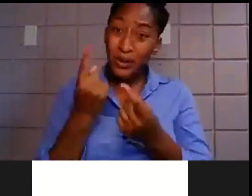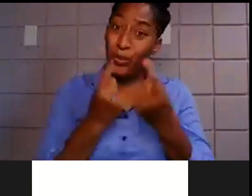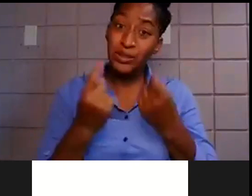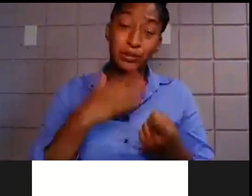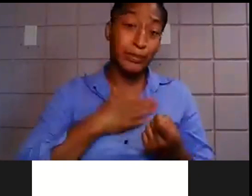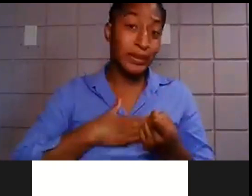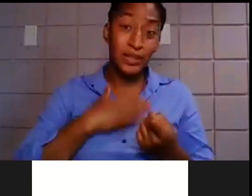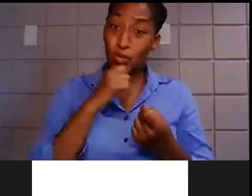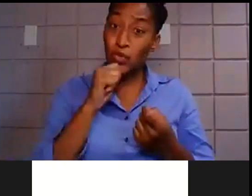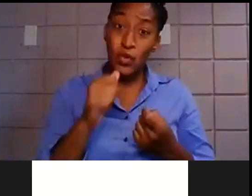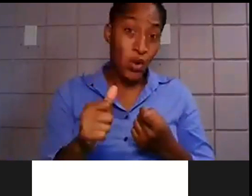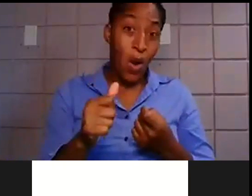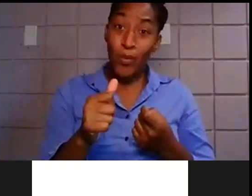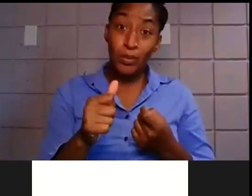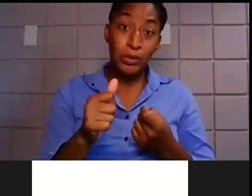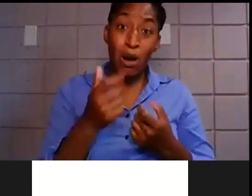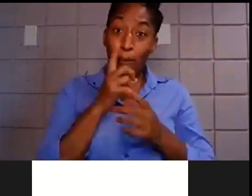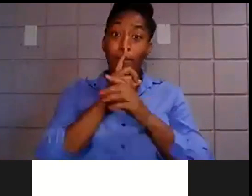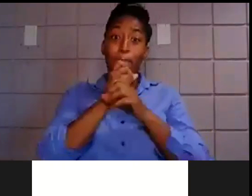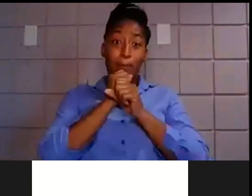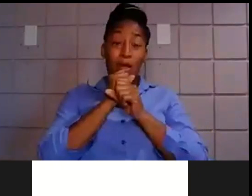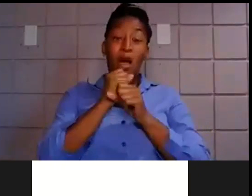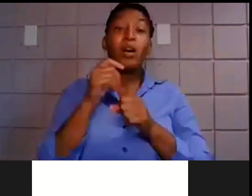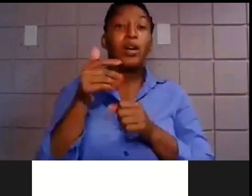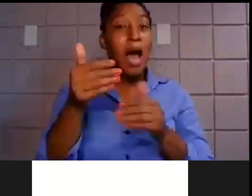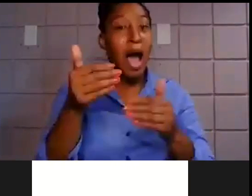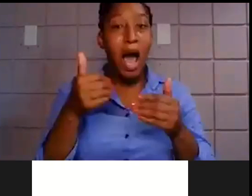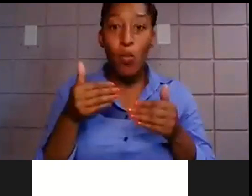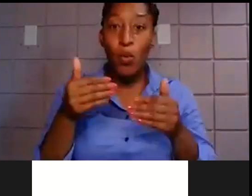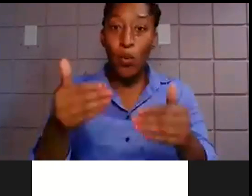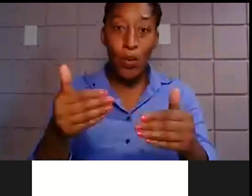mic. I'll be happy to address any questions that you might have.